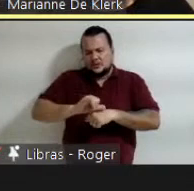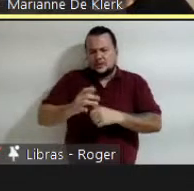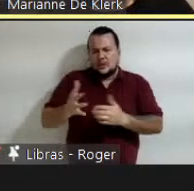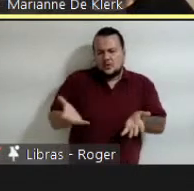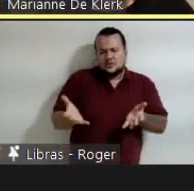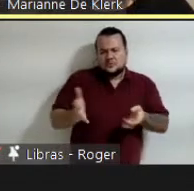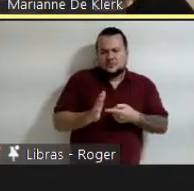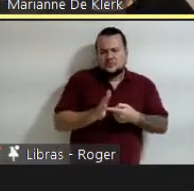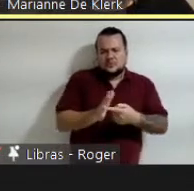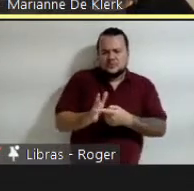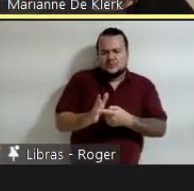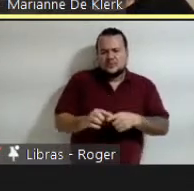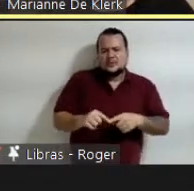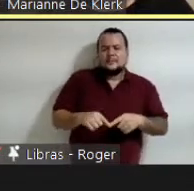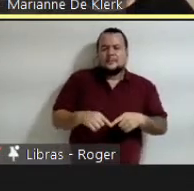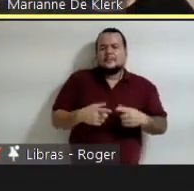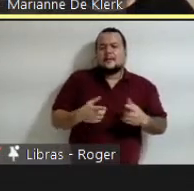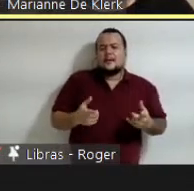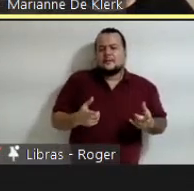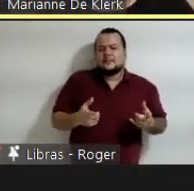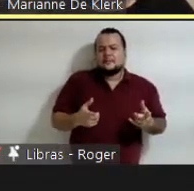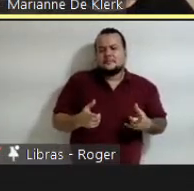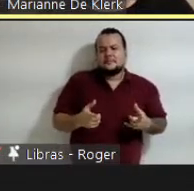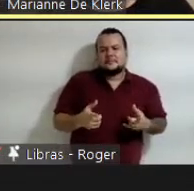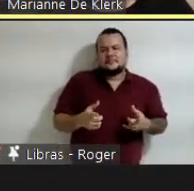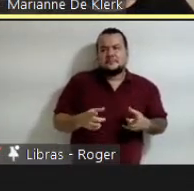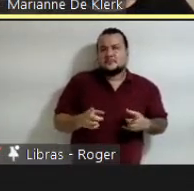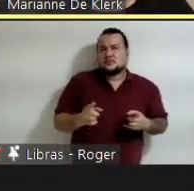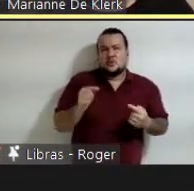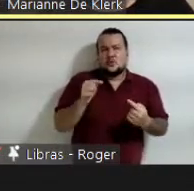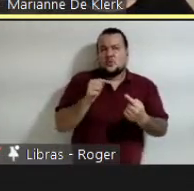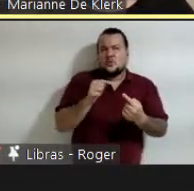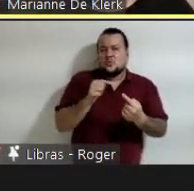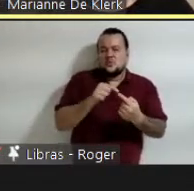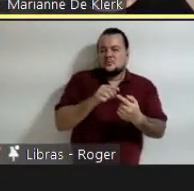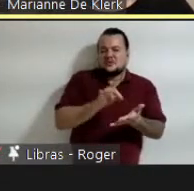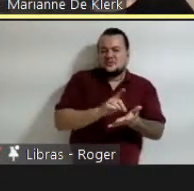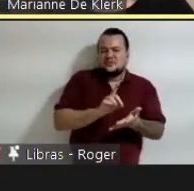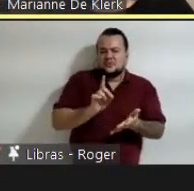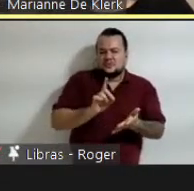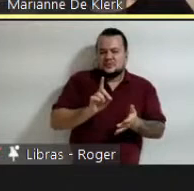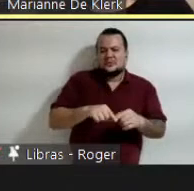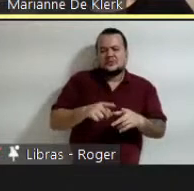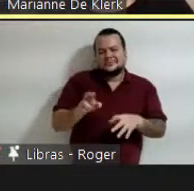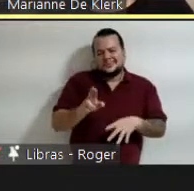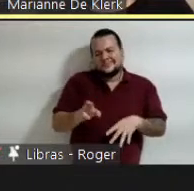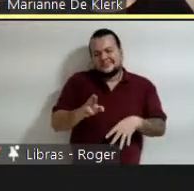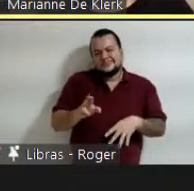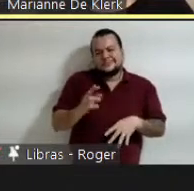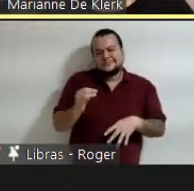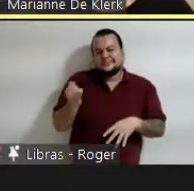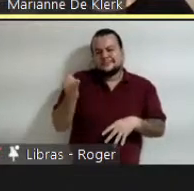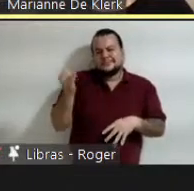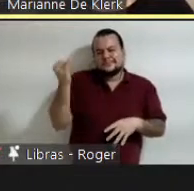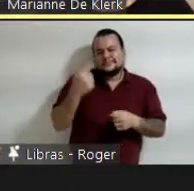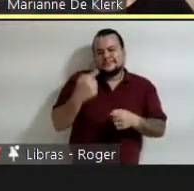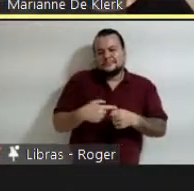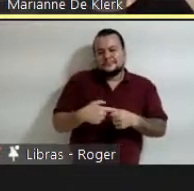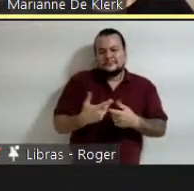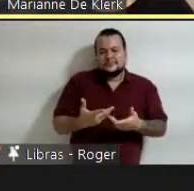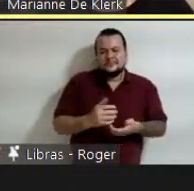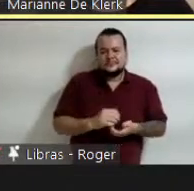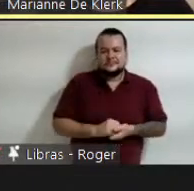original intent, but it is being used, which is important in a city that went through very hard times from the